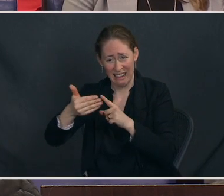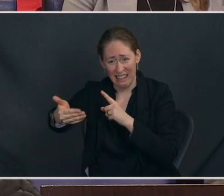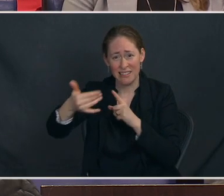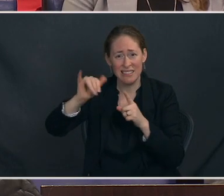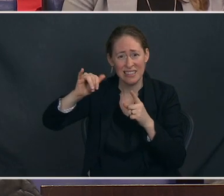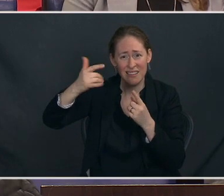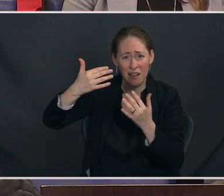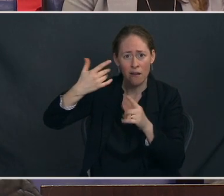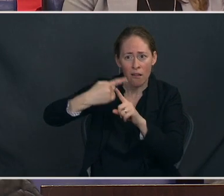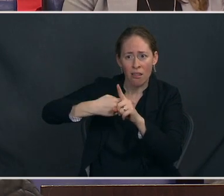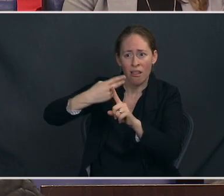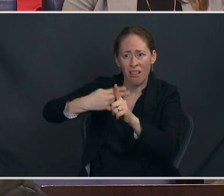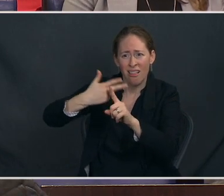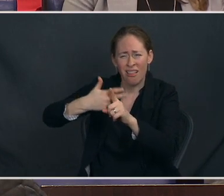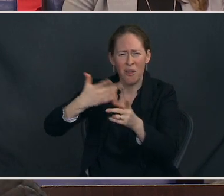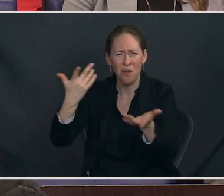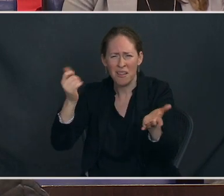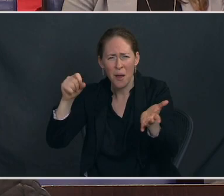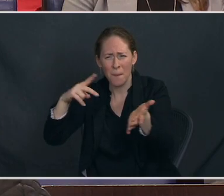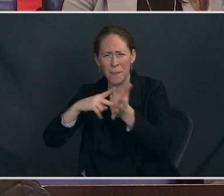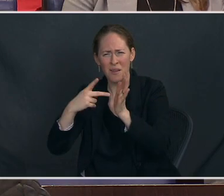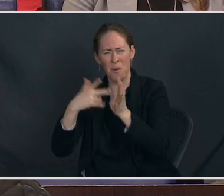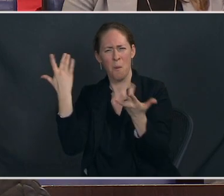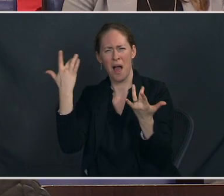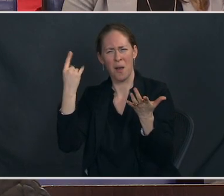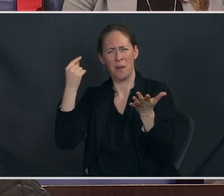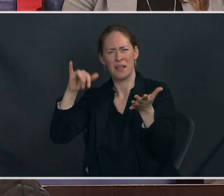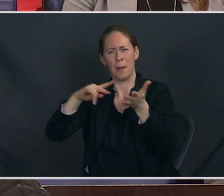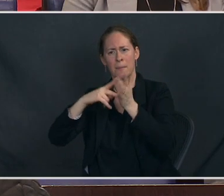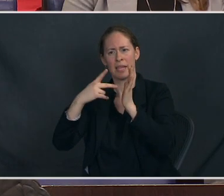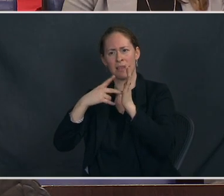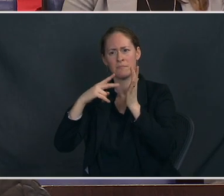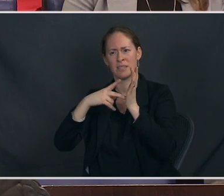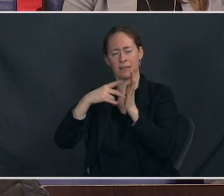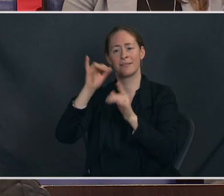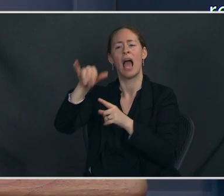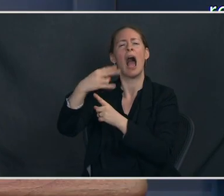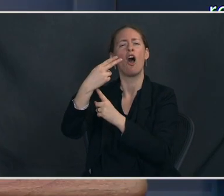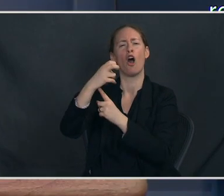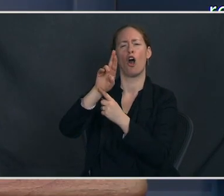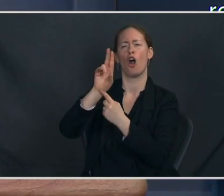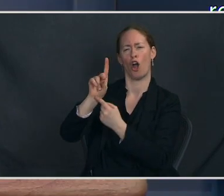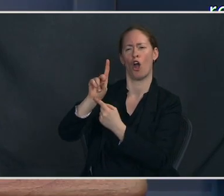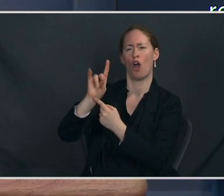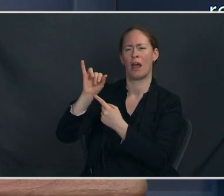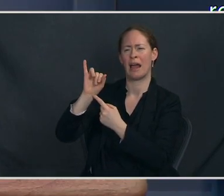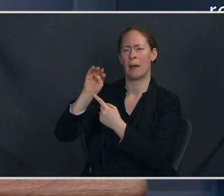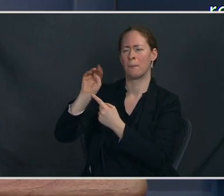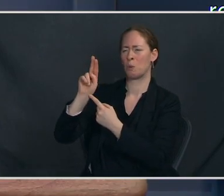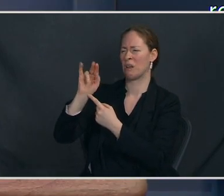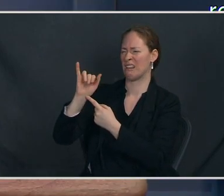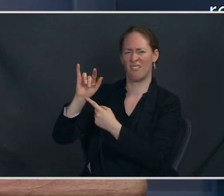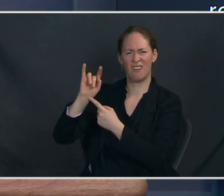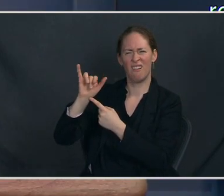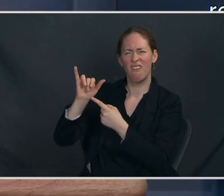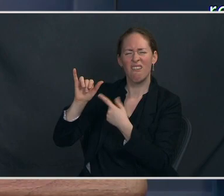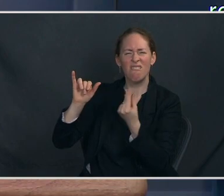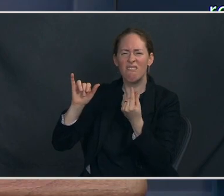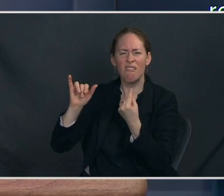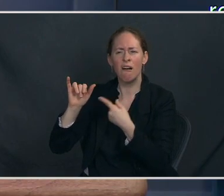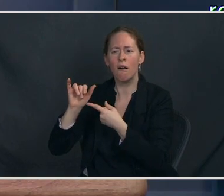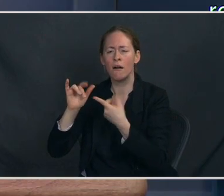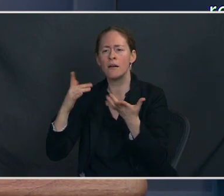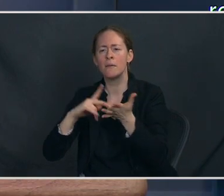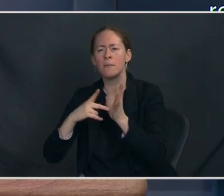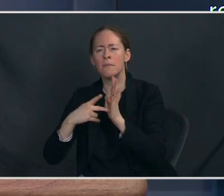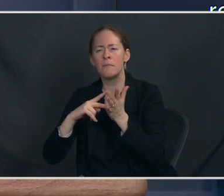and talk a little bit more about when herd immunity and most Americans will be able to be vaccinated. Well, it's sort of similar to what Peter asked a little bit